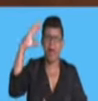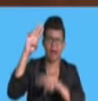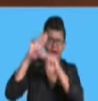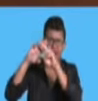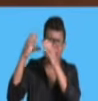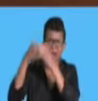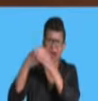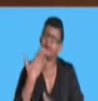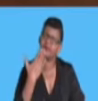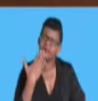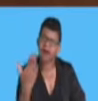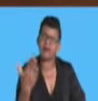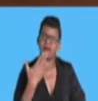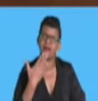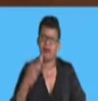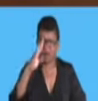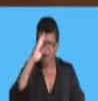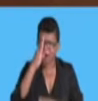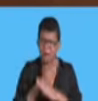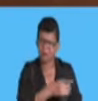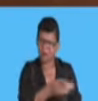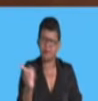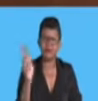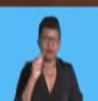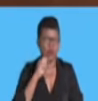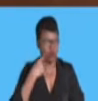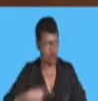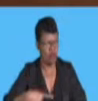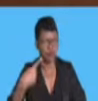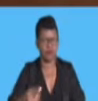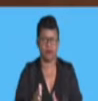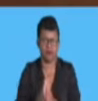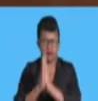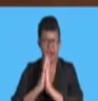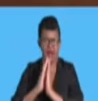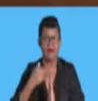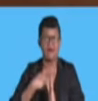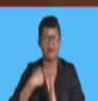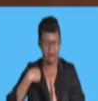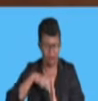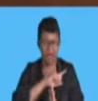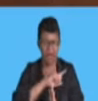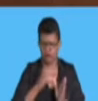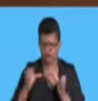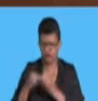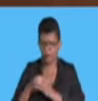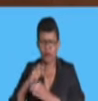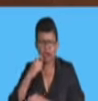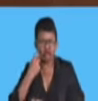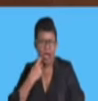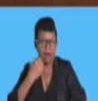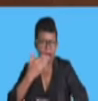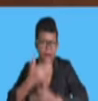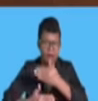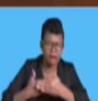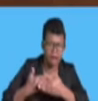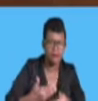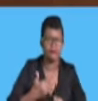I hope that they will continue to pray for us and the party as we move forward. I'd like to assure